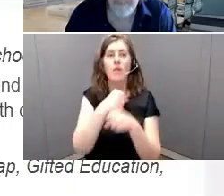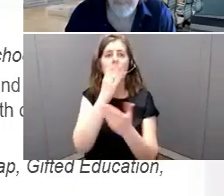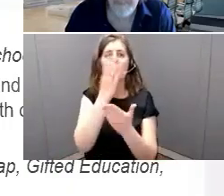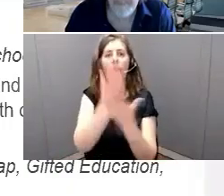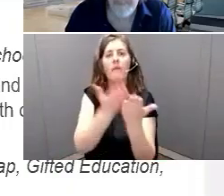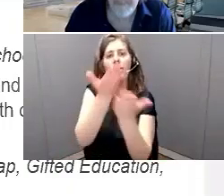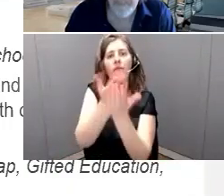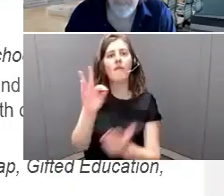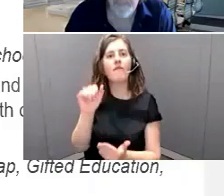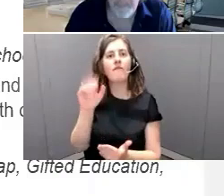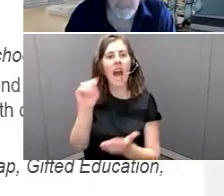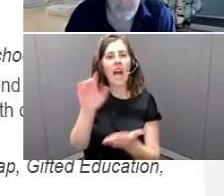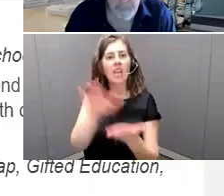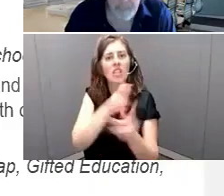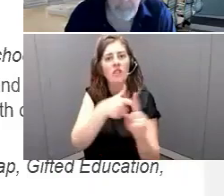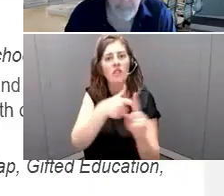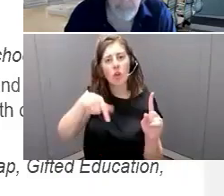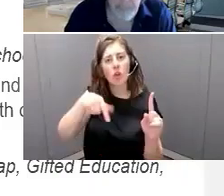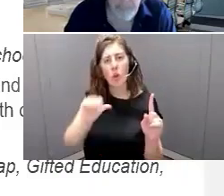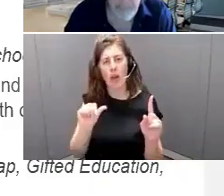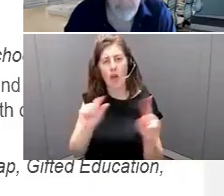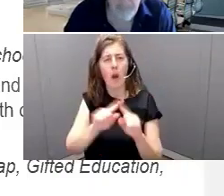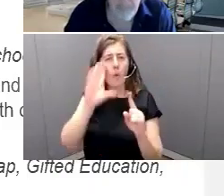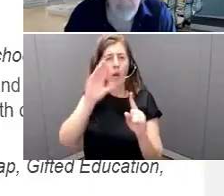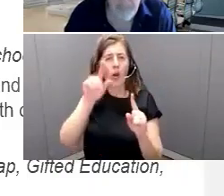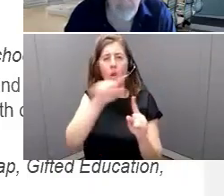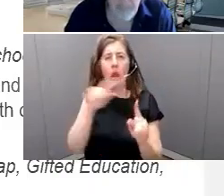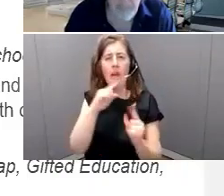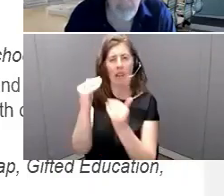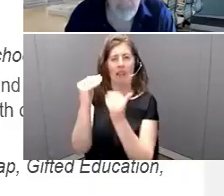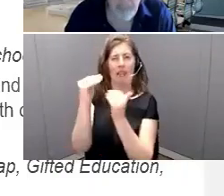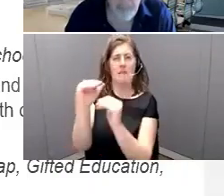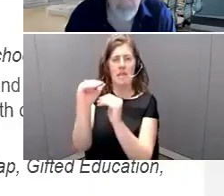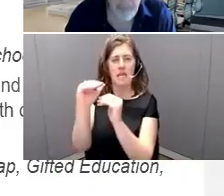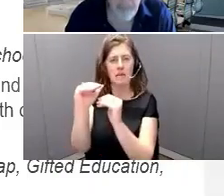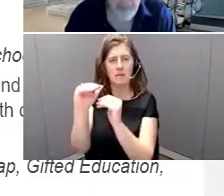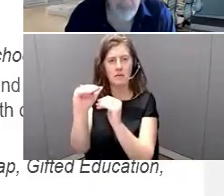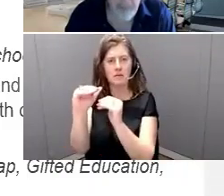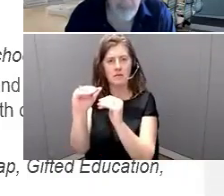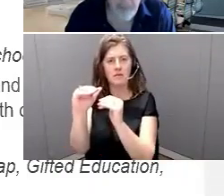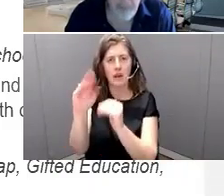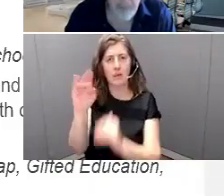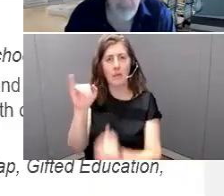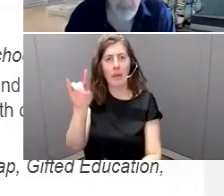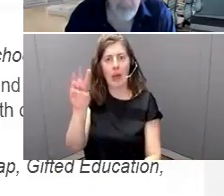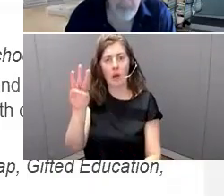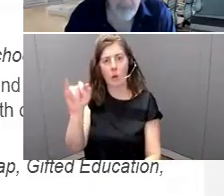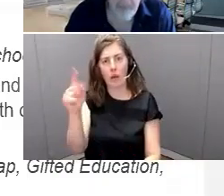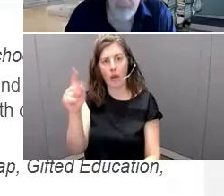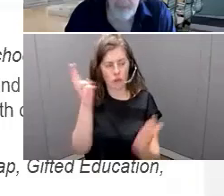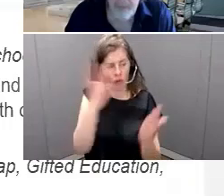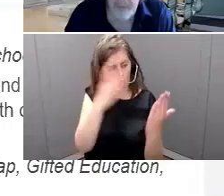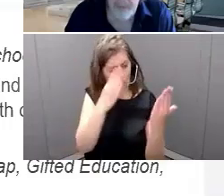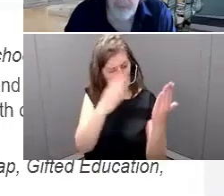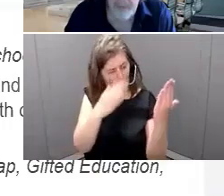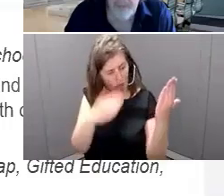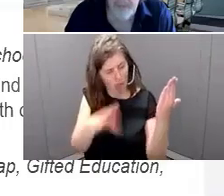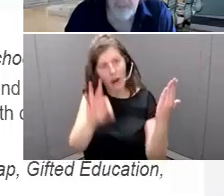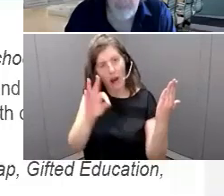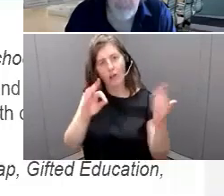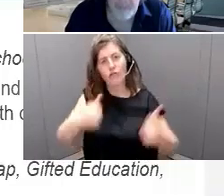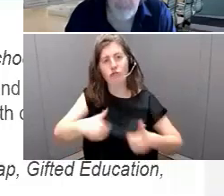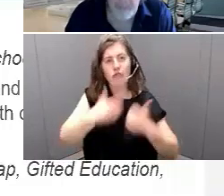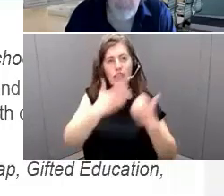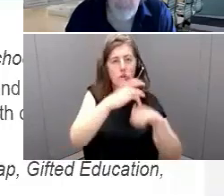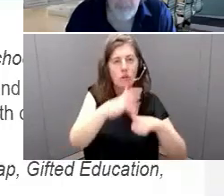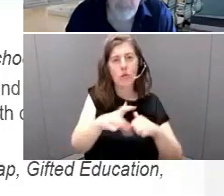we also know that, everybody has only a certain amount of bandwidth to go through resources or to see live. So we're going